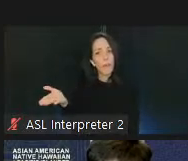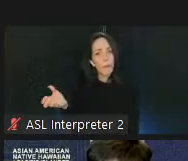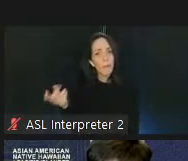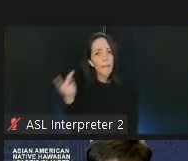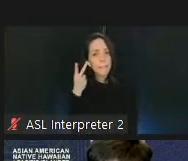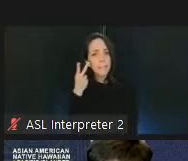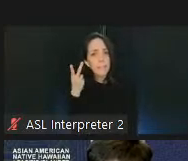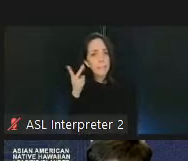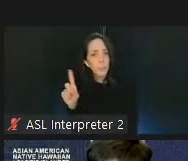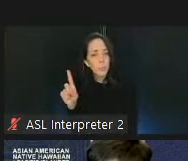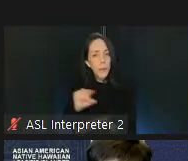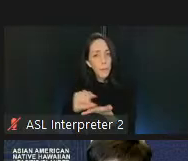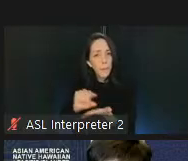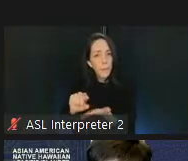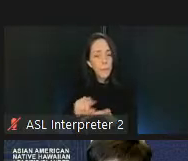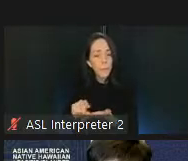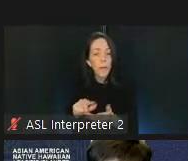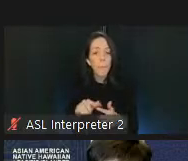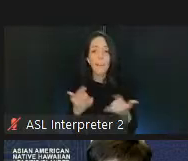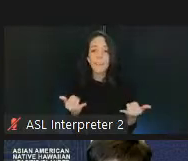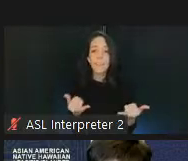of the presentations you will hear soon.